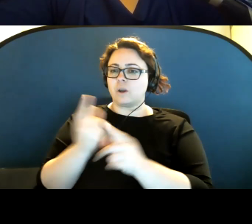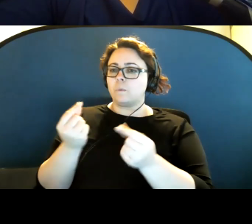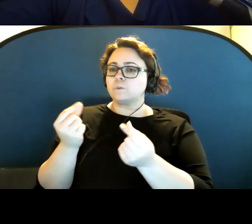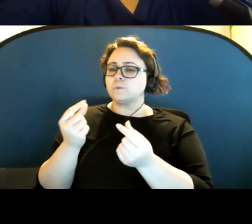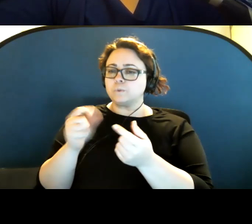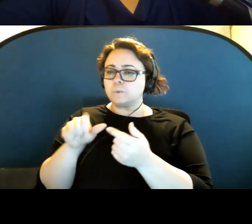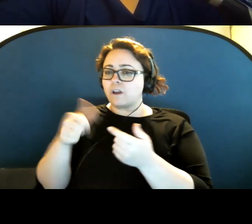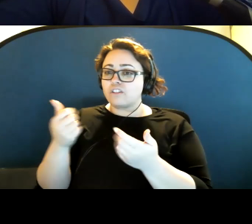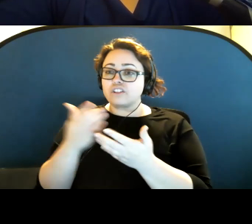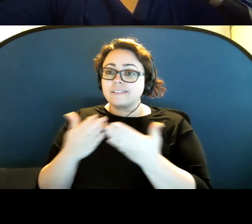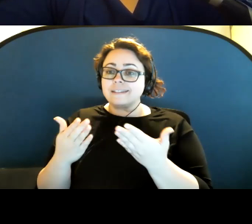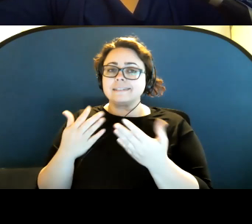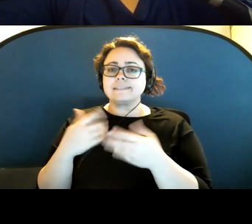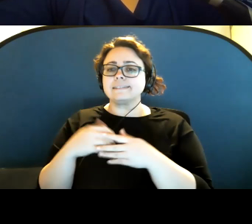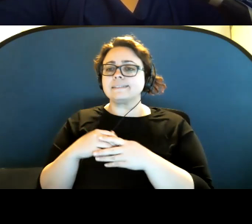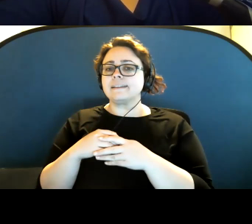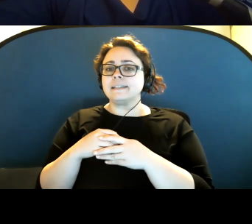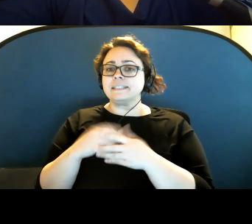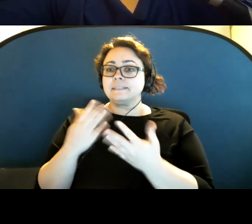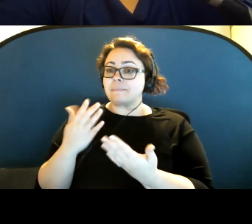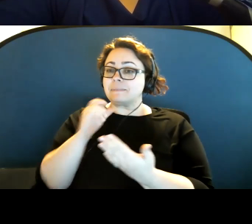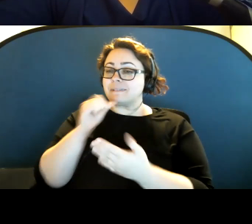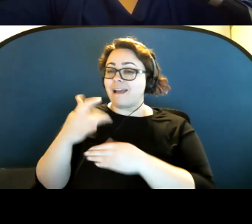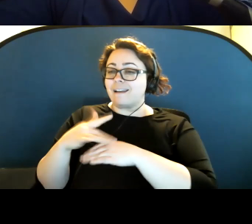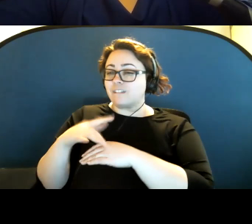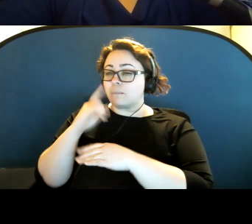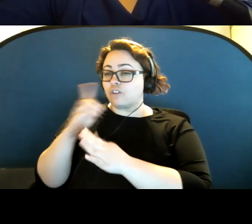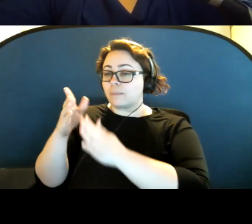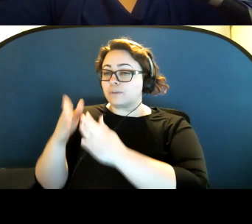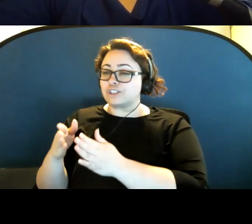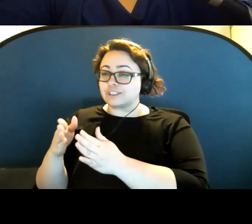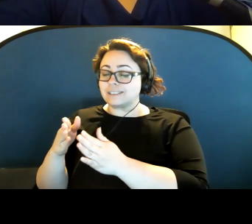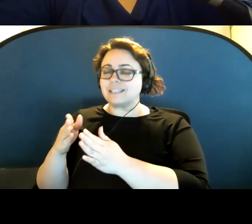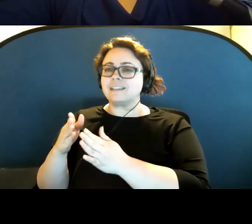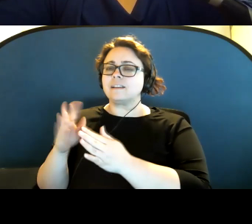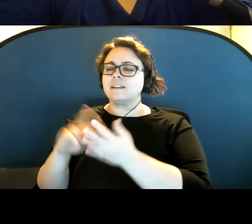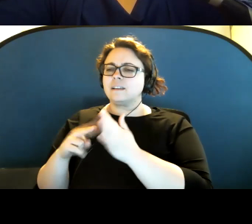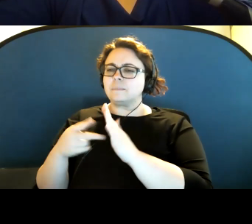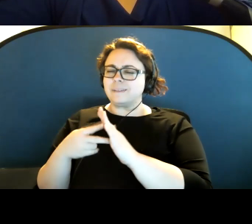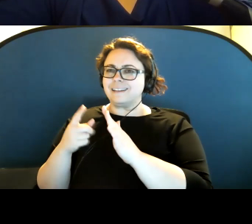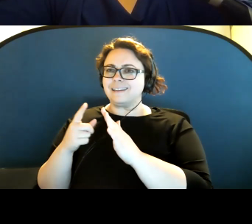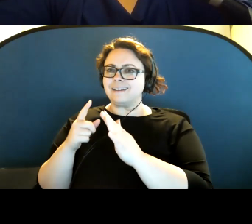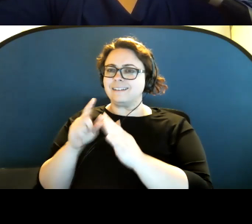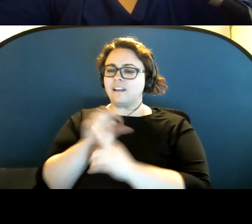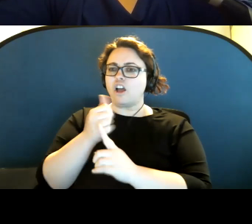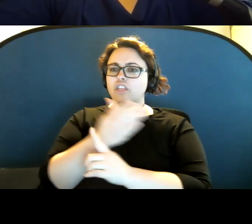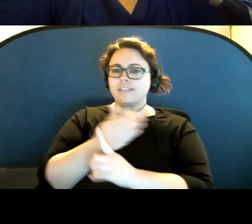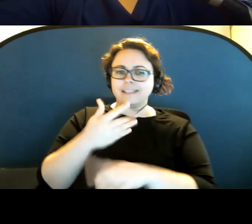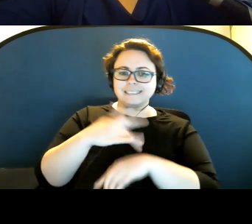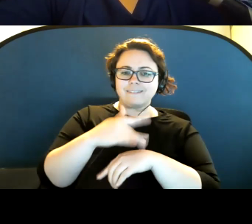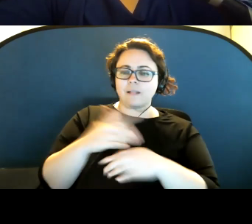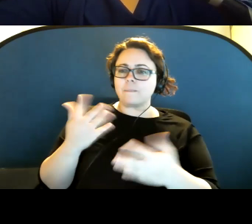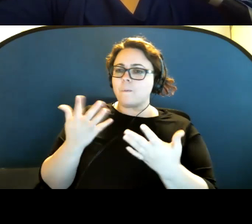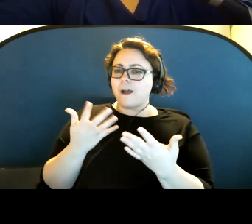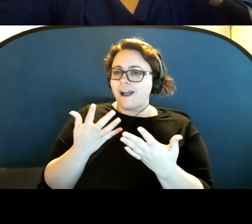certain activities or certain things that just are not available to that person. So we need to think even more about what we can